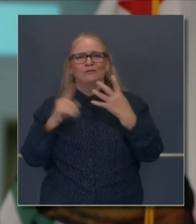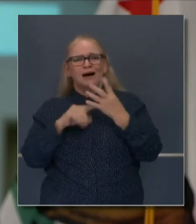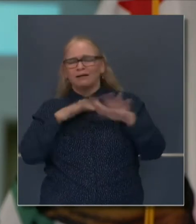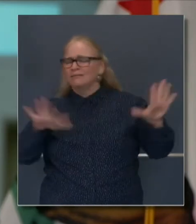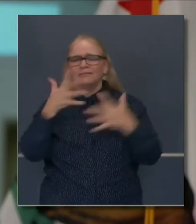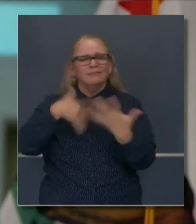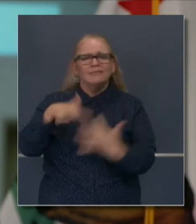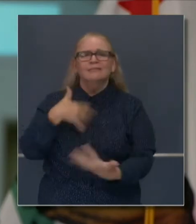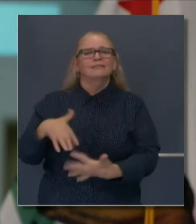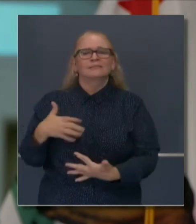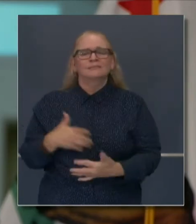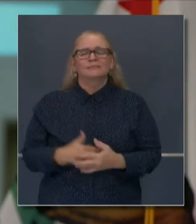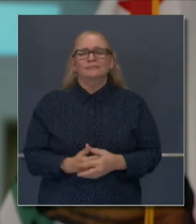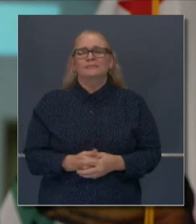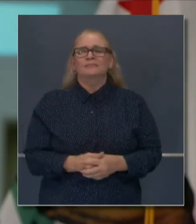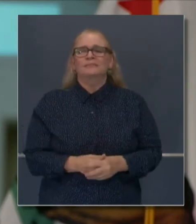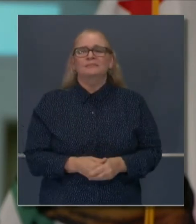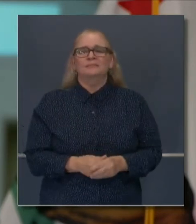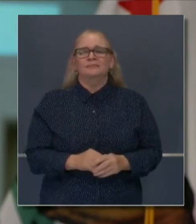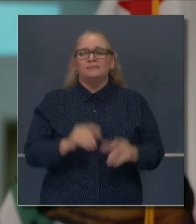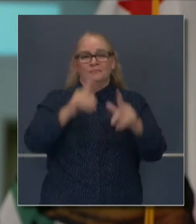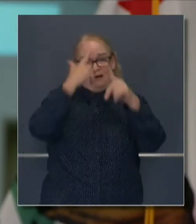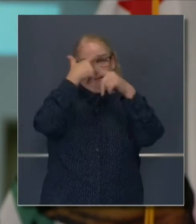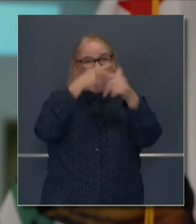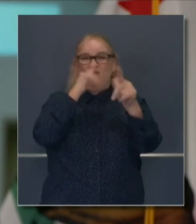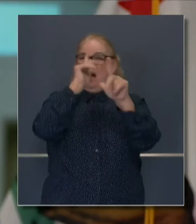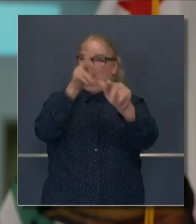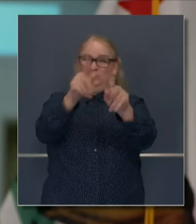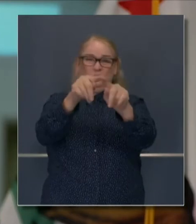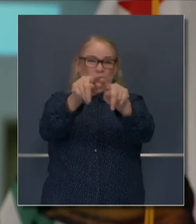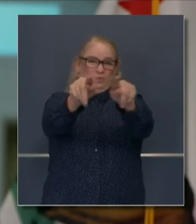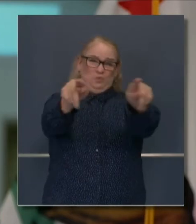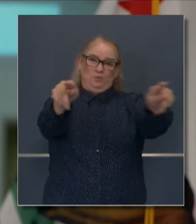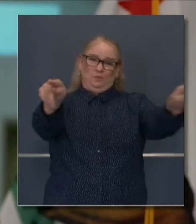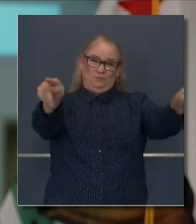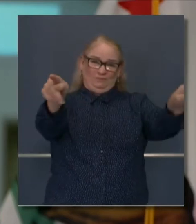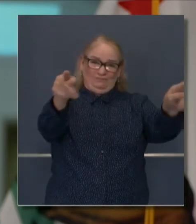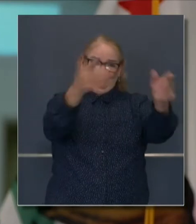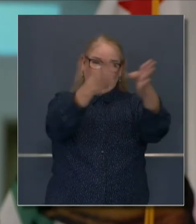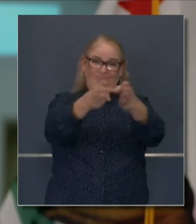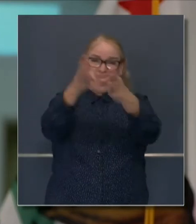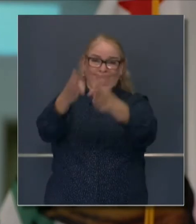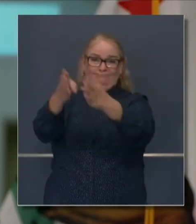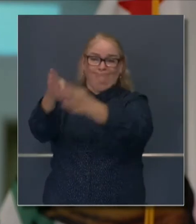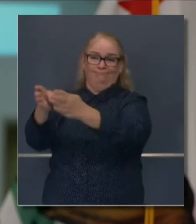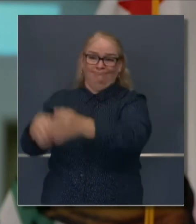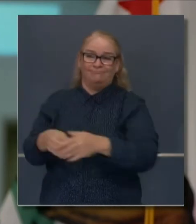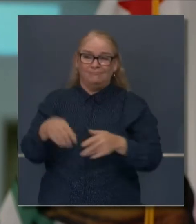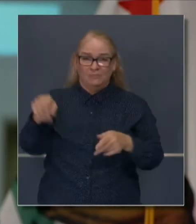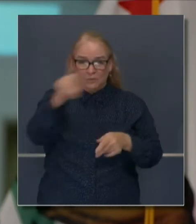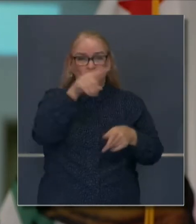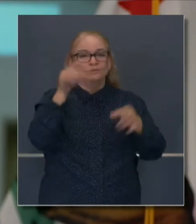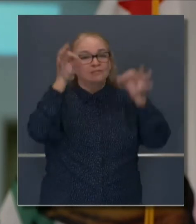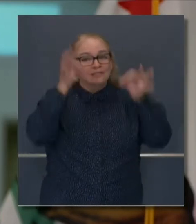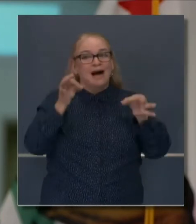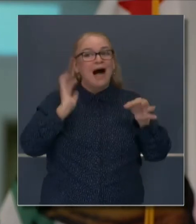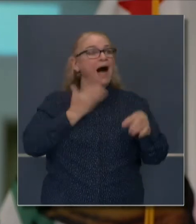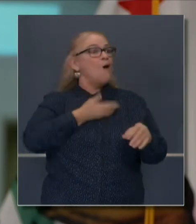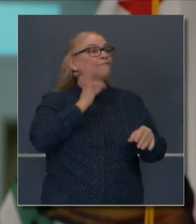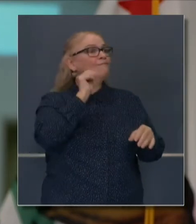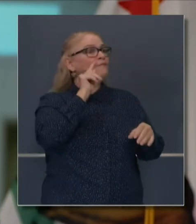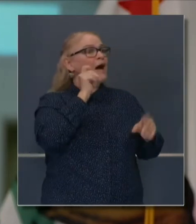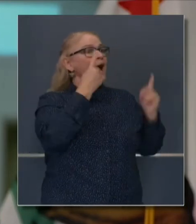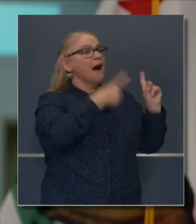be the individual actions, the sum total of which will determine our fate and future and how quickly we can modify and reopen